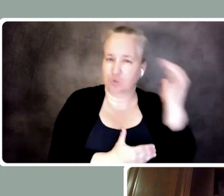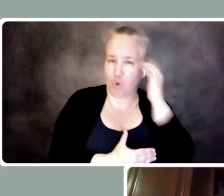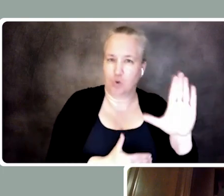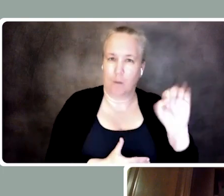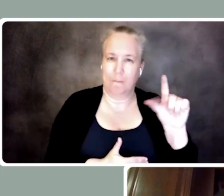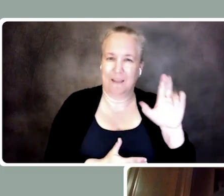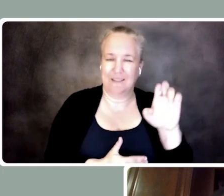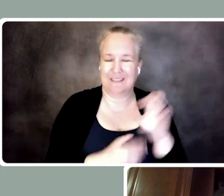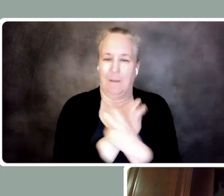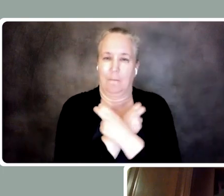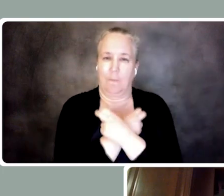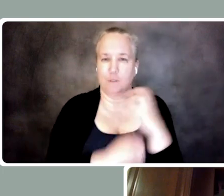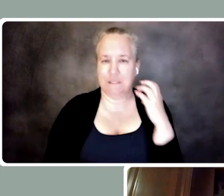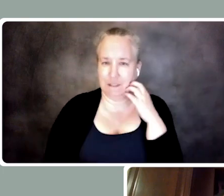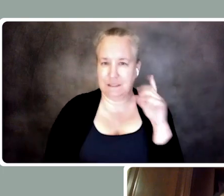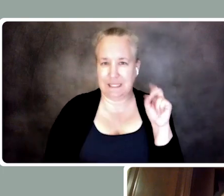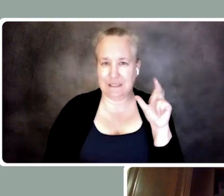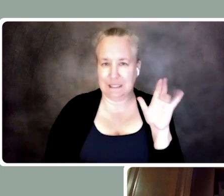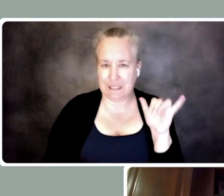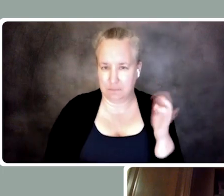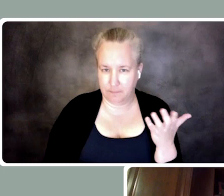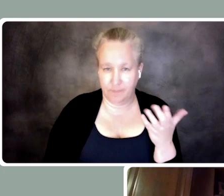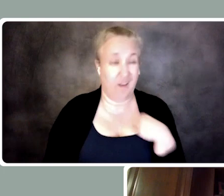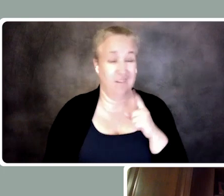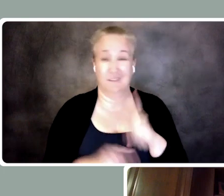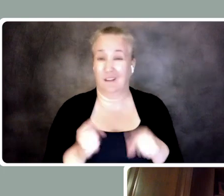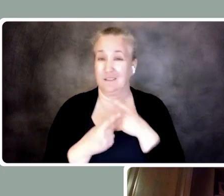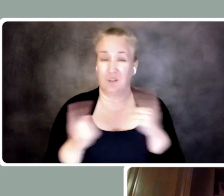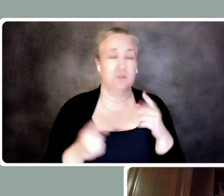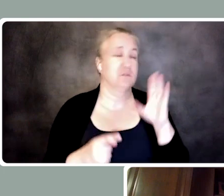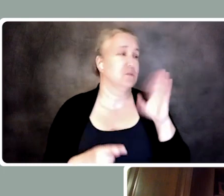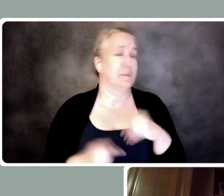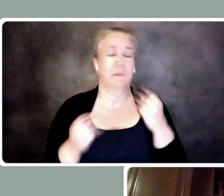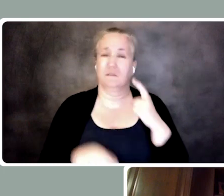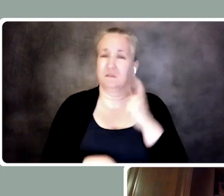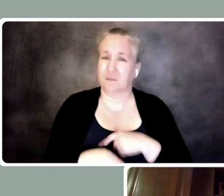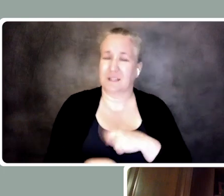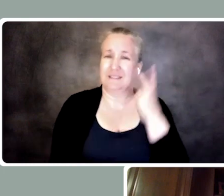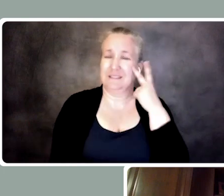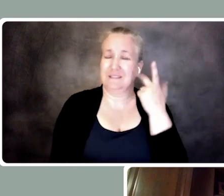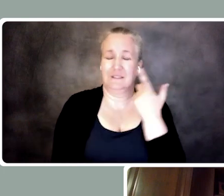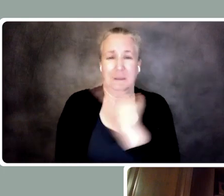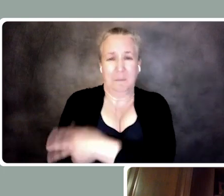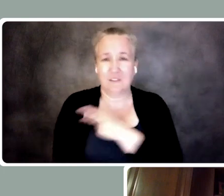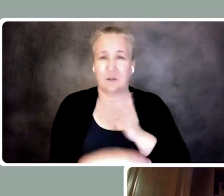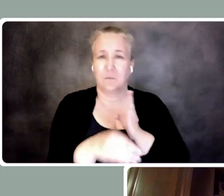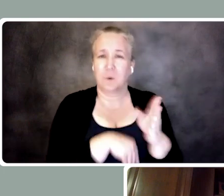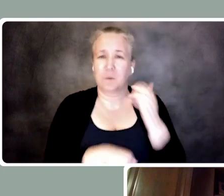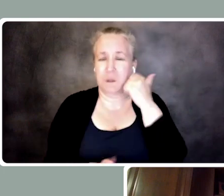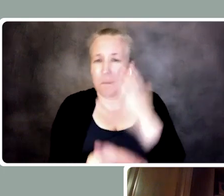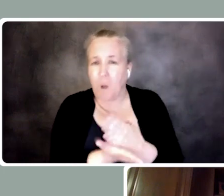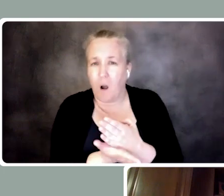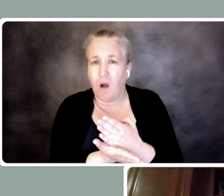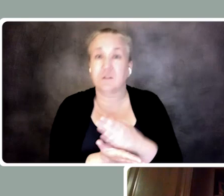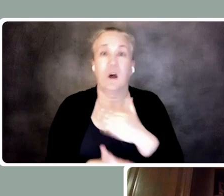bone density is. I cannot tell you how many times I'll see patients who are postmenopausal, they're 60, they've been diagnosed with breast